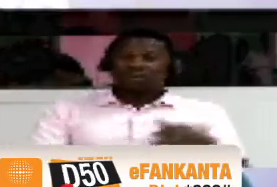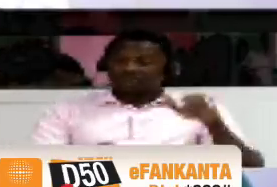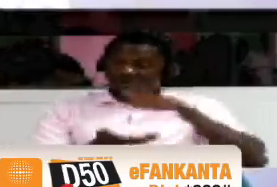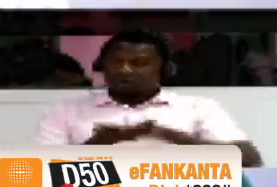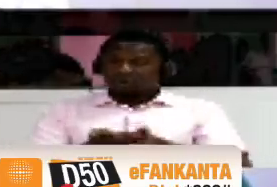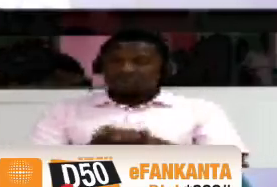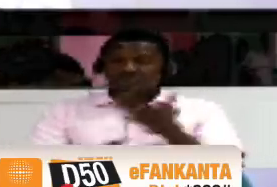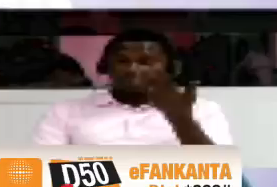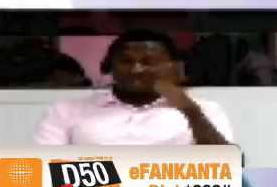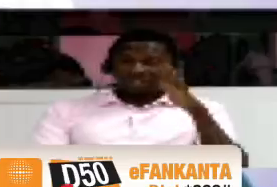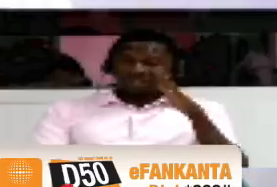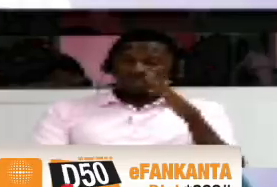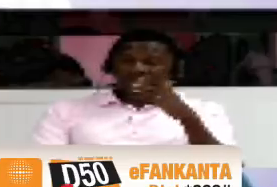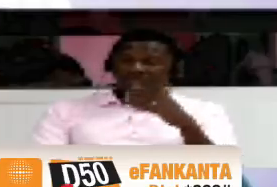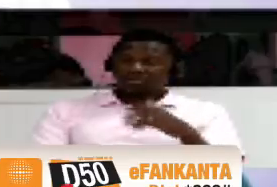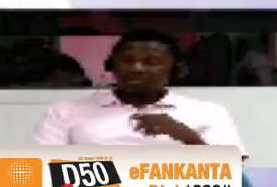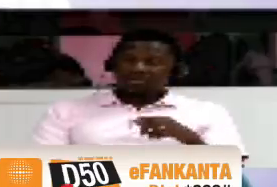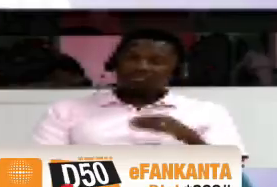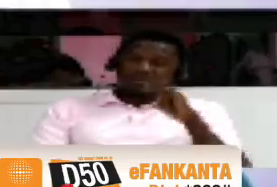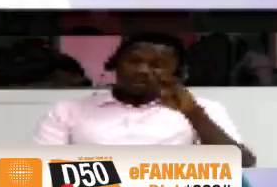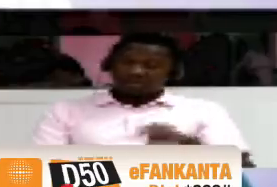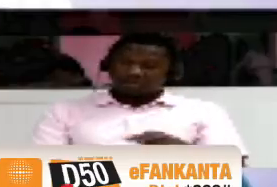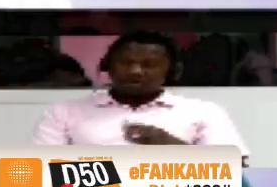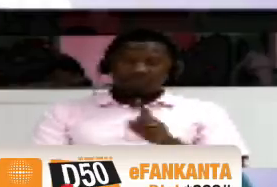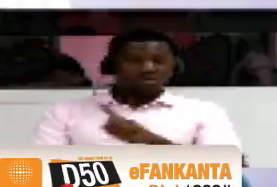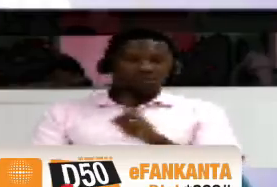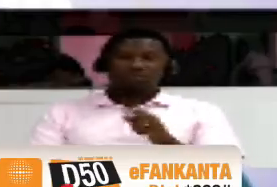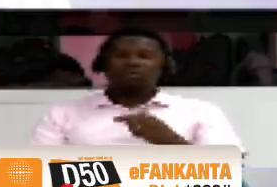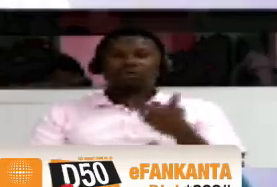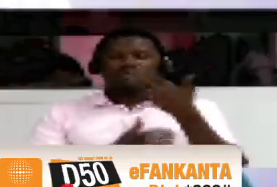exactly. On the 9th.